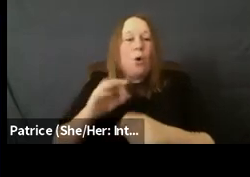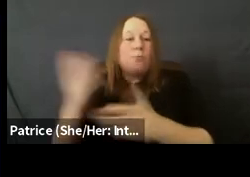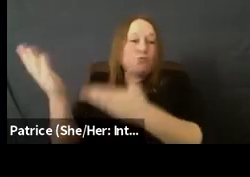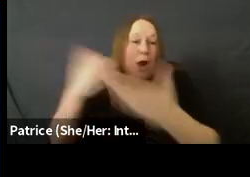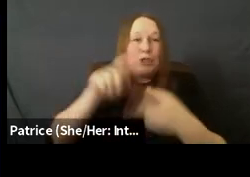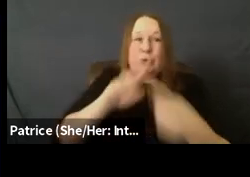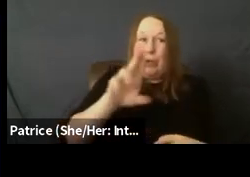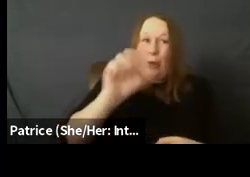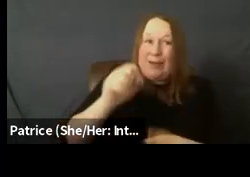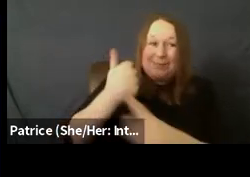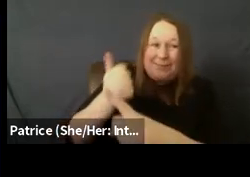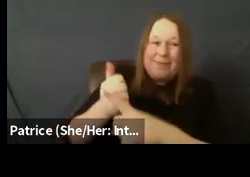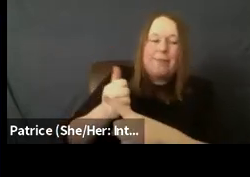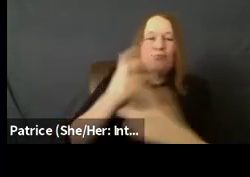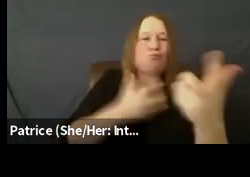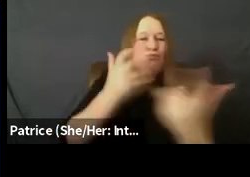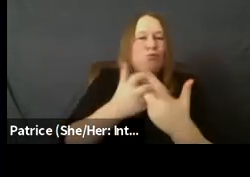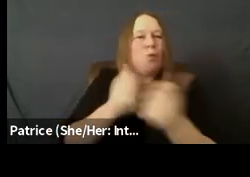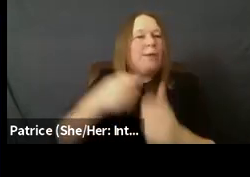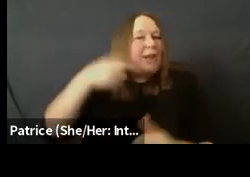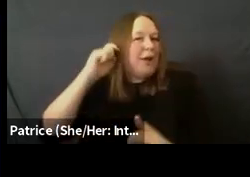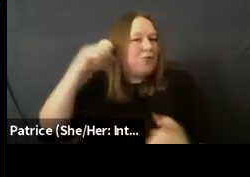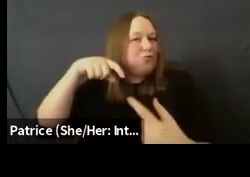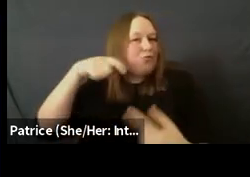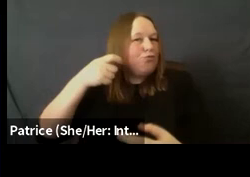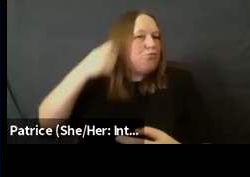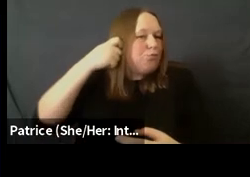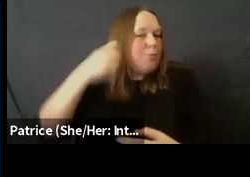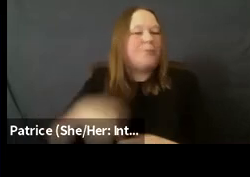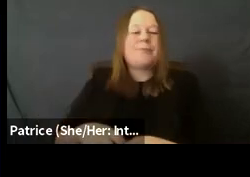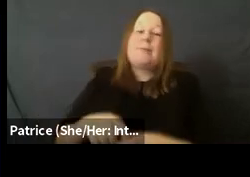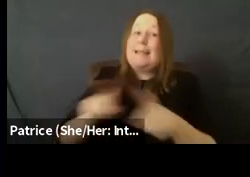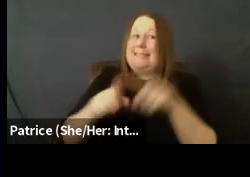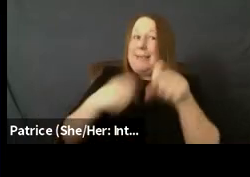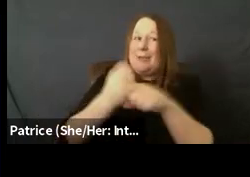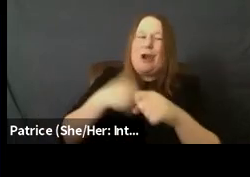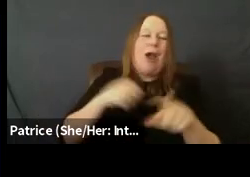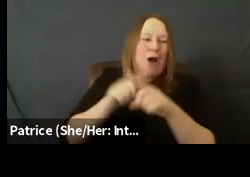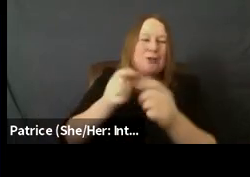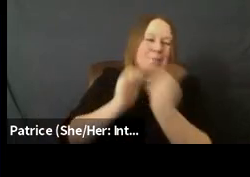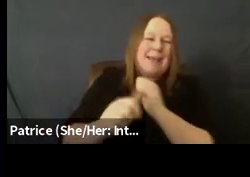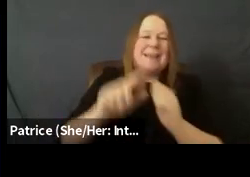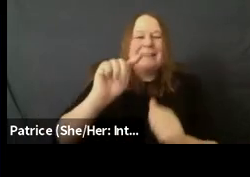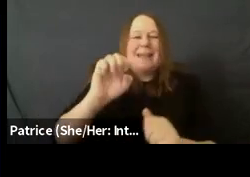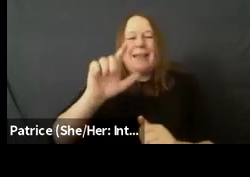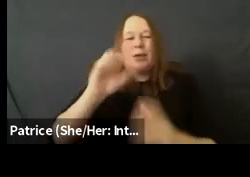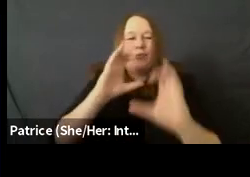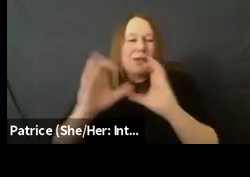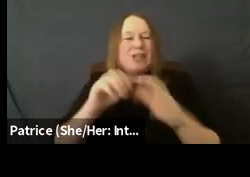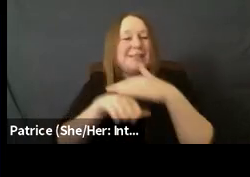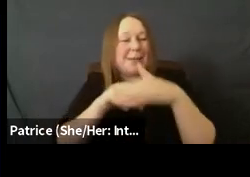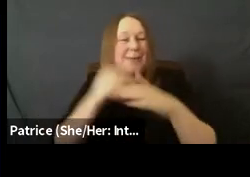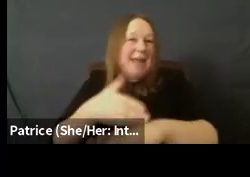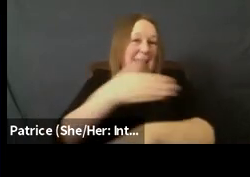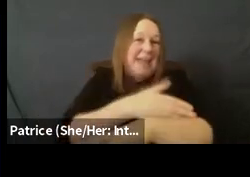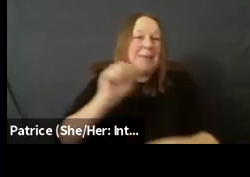the United States be compatible with hearing aids. That same year, I also passed the Telecommunications Accessibility